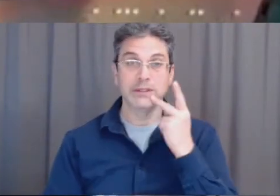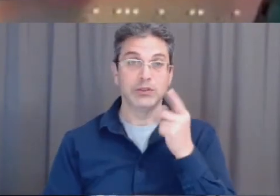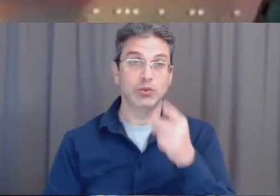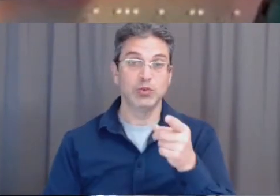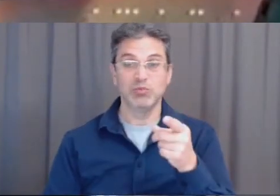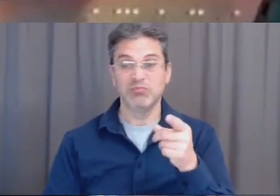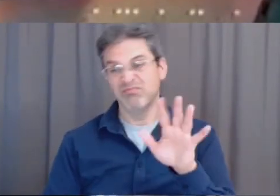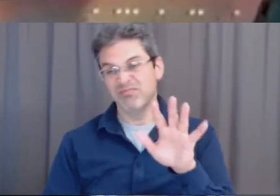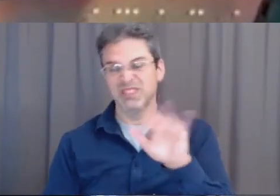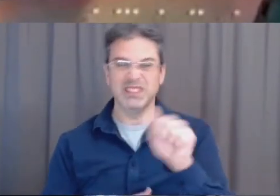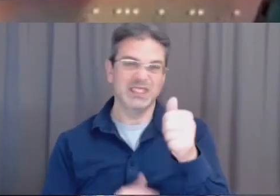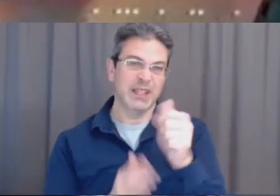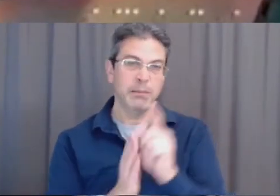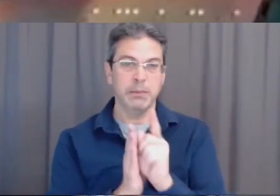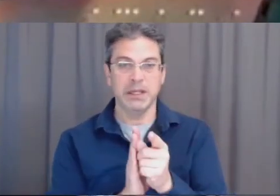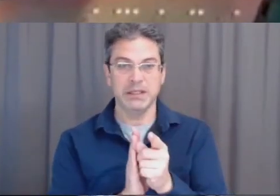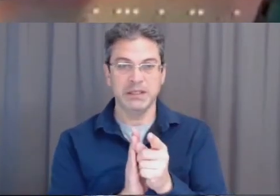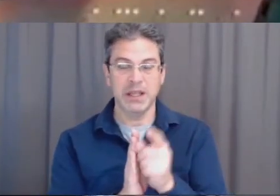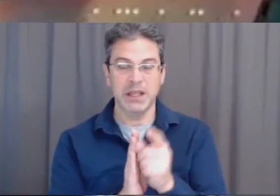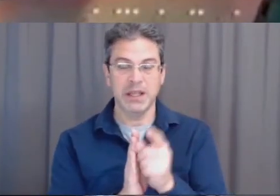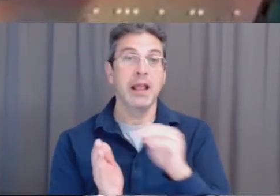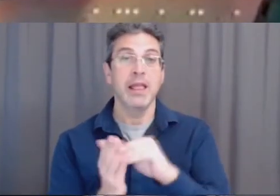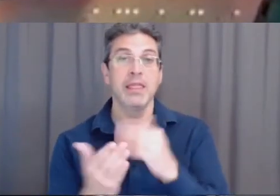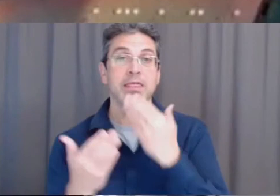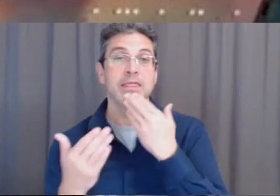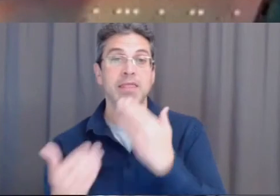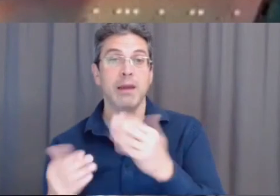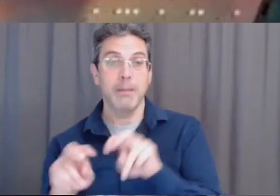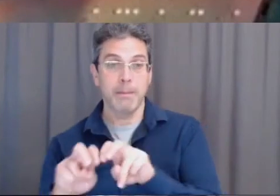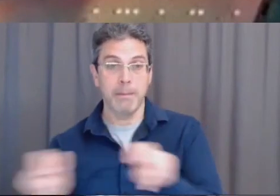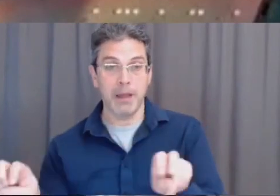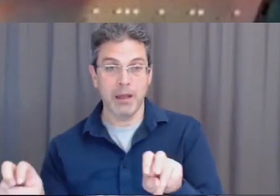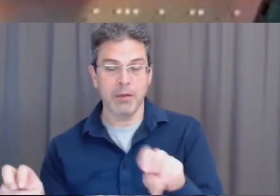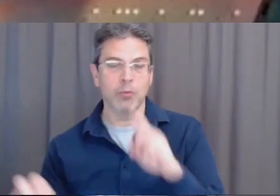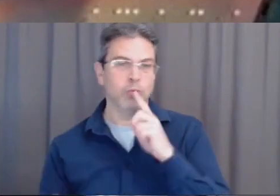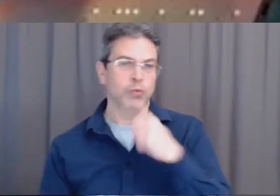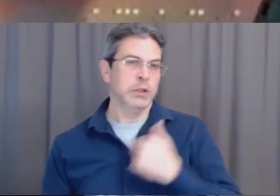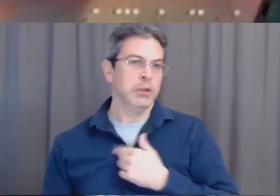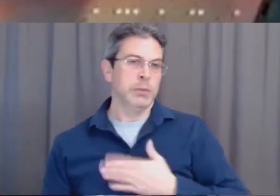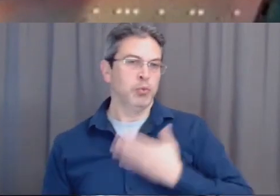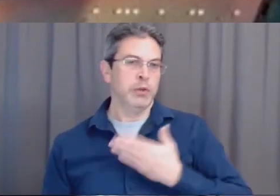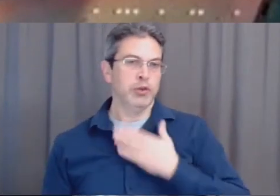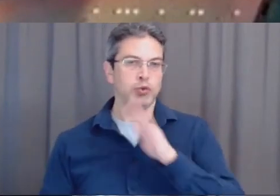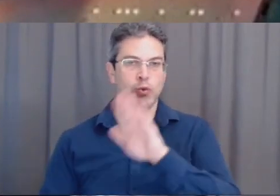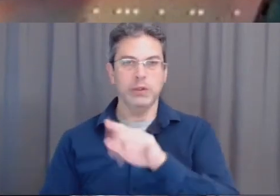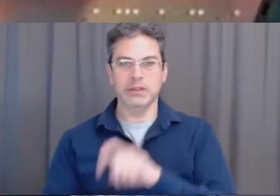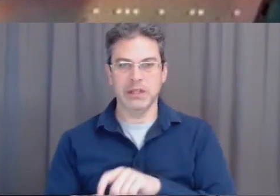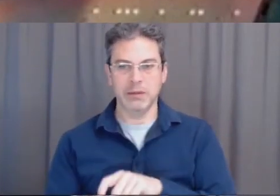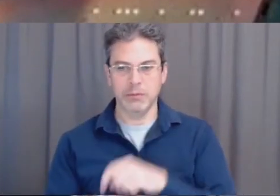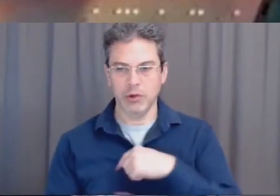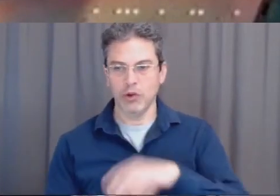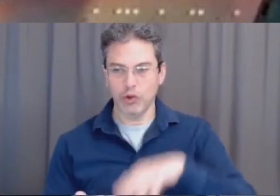minutes. Again, thanks to the panel. Really appreciate you taking the time. I learned a lot,